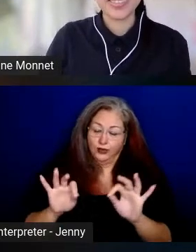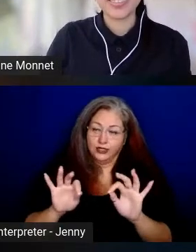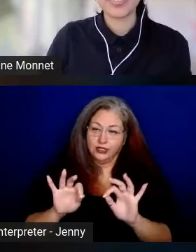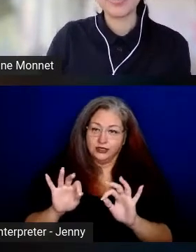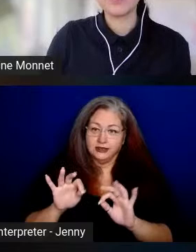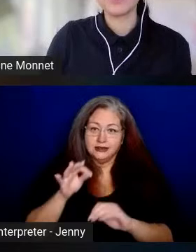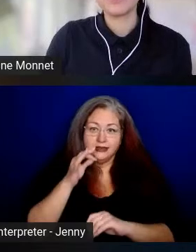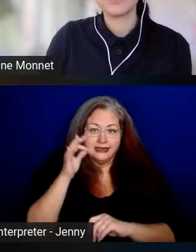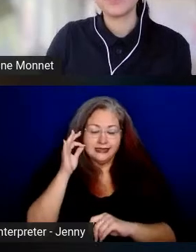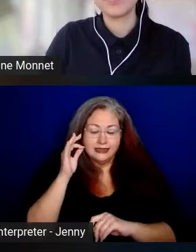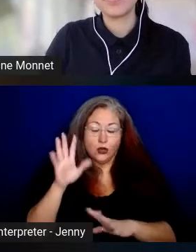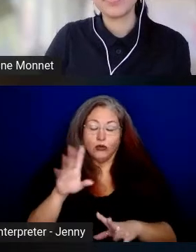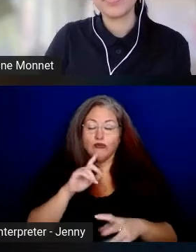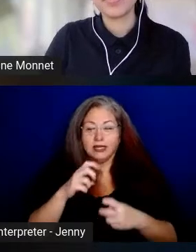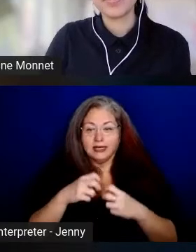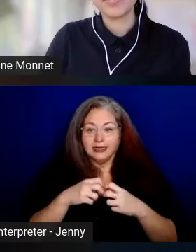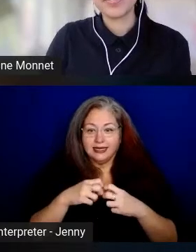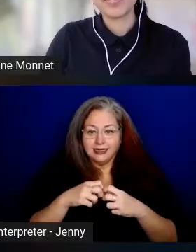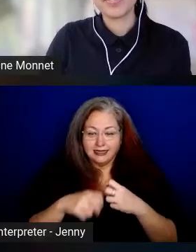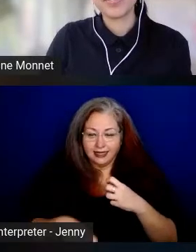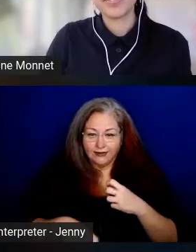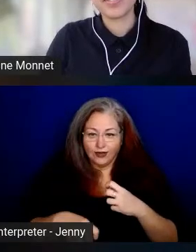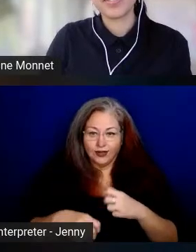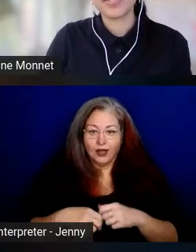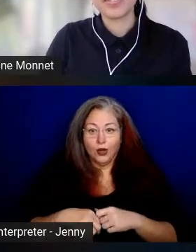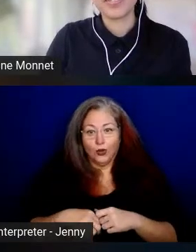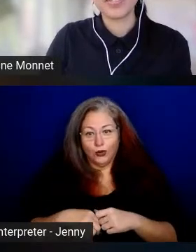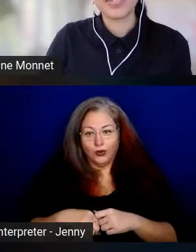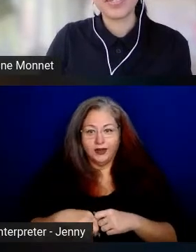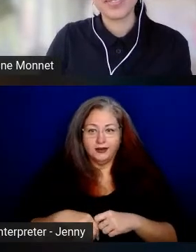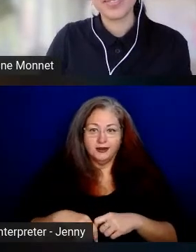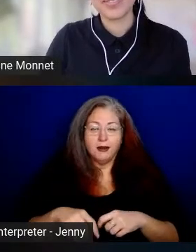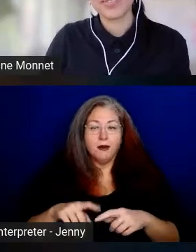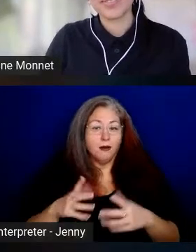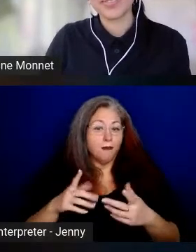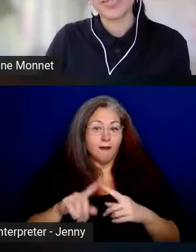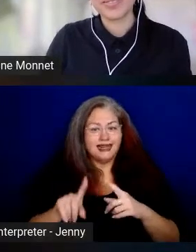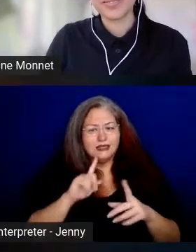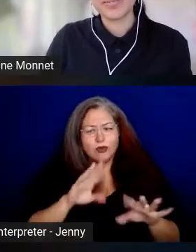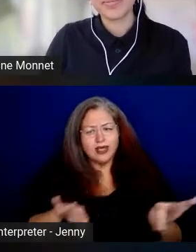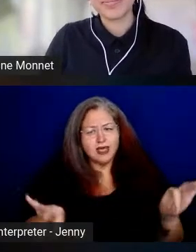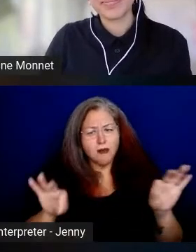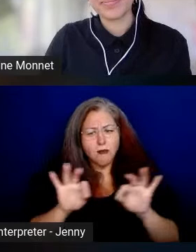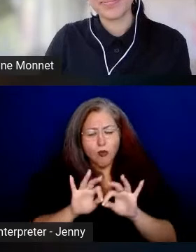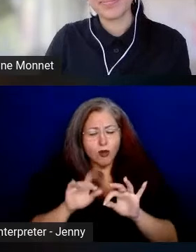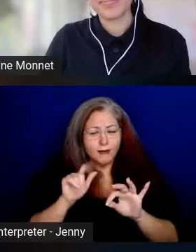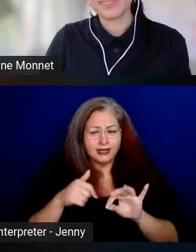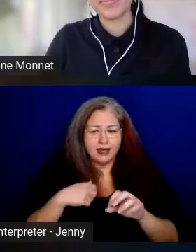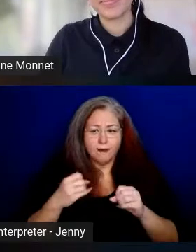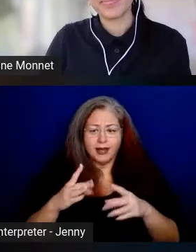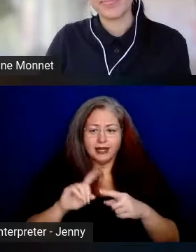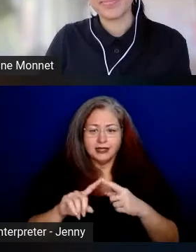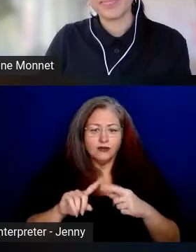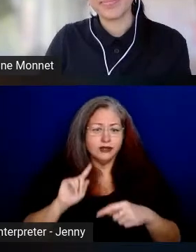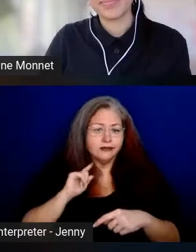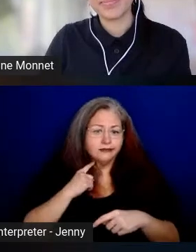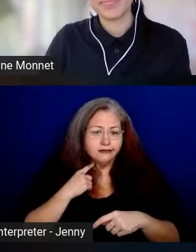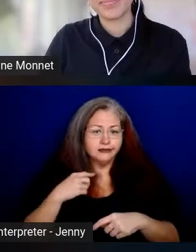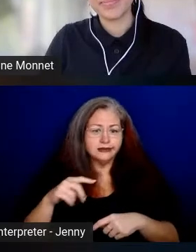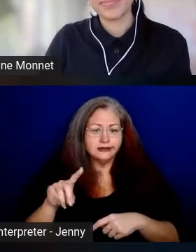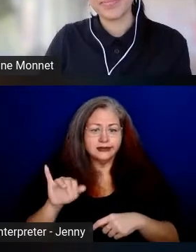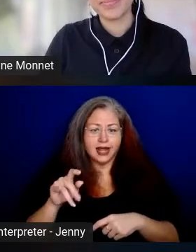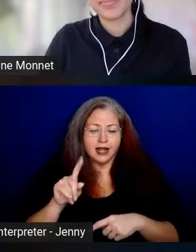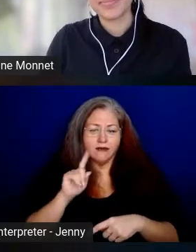that's difficult. We can talk about that later. But important, because, you know, there's so many different dialects as well of Anishinaabewaywin,